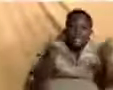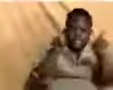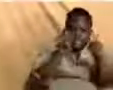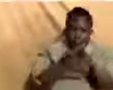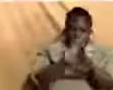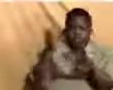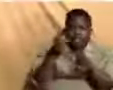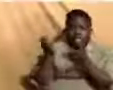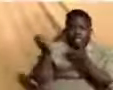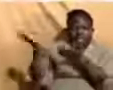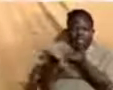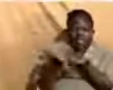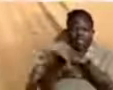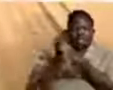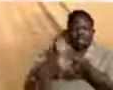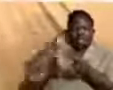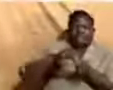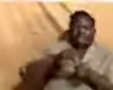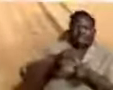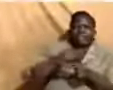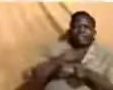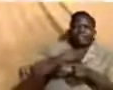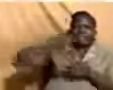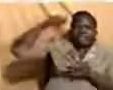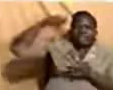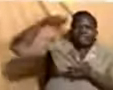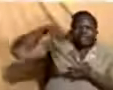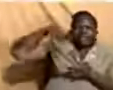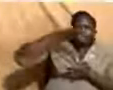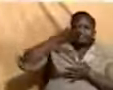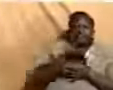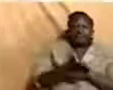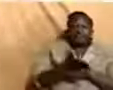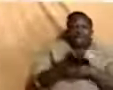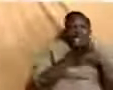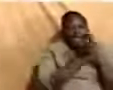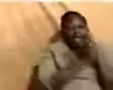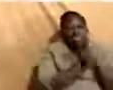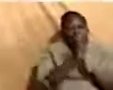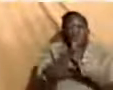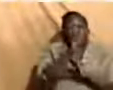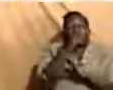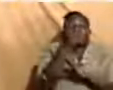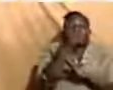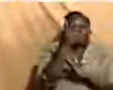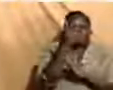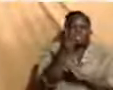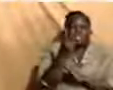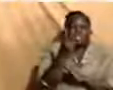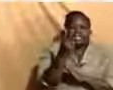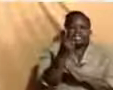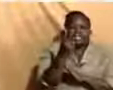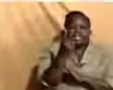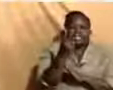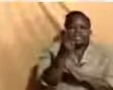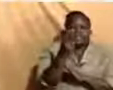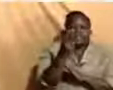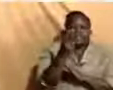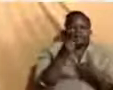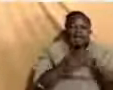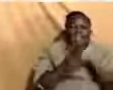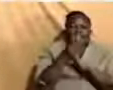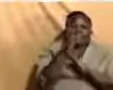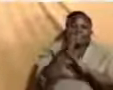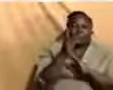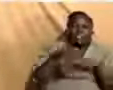Also, we need to get some clarification here. Article 143, Clause 3, sorry, Article 143, Clause 2 gives him